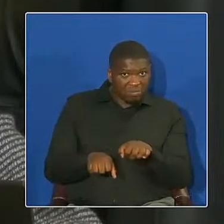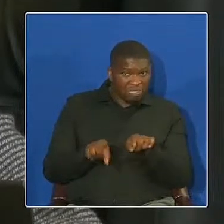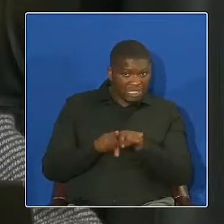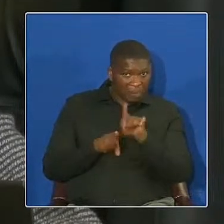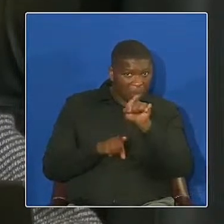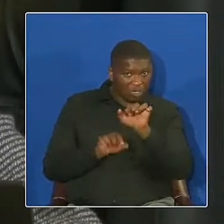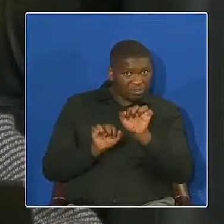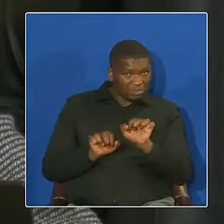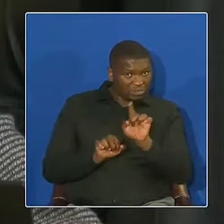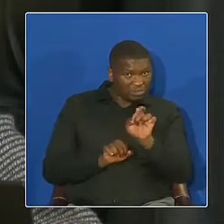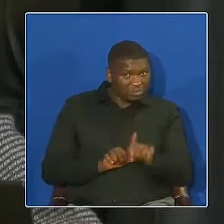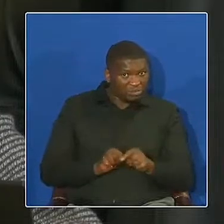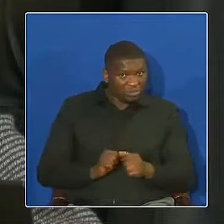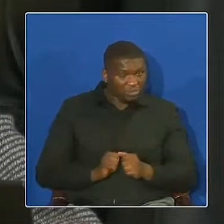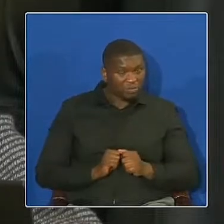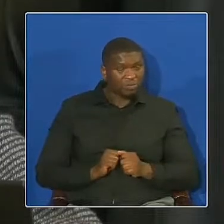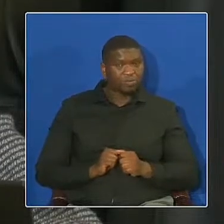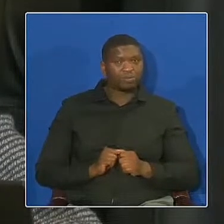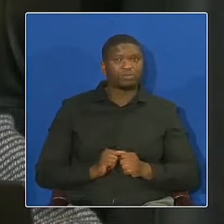that you were asked?